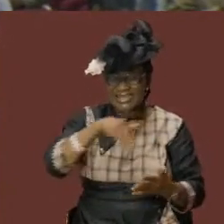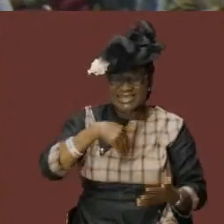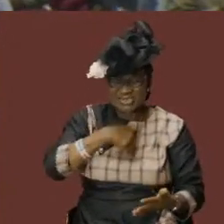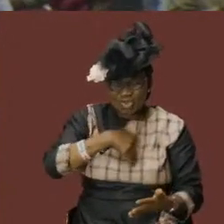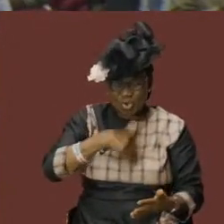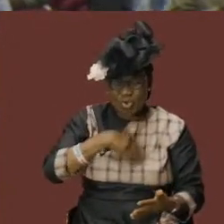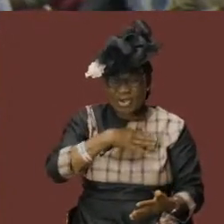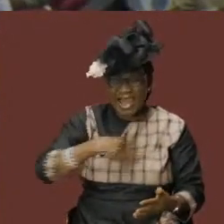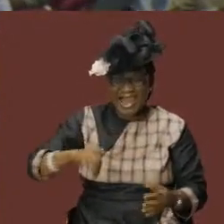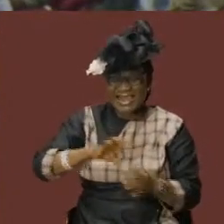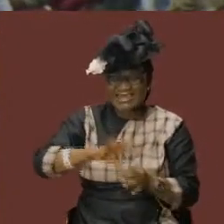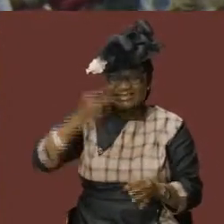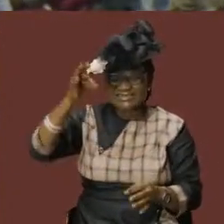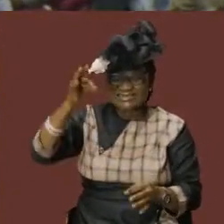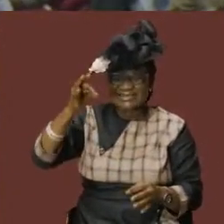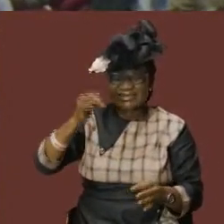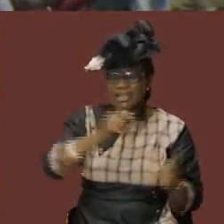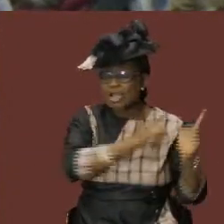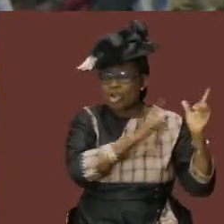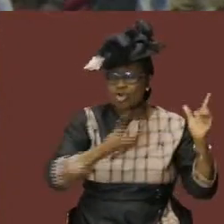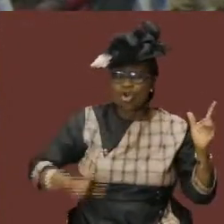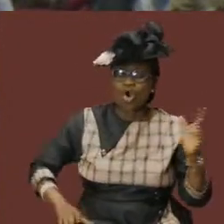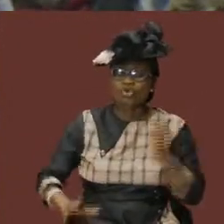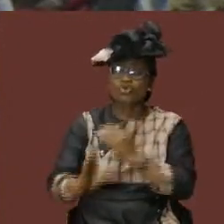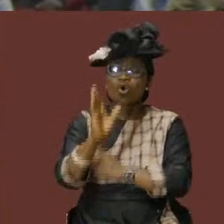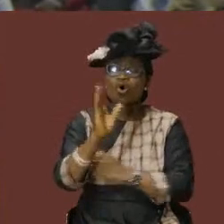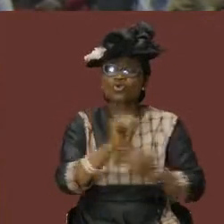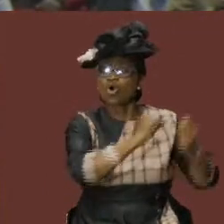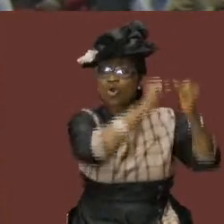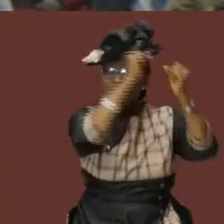Lord God Almighty, even tonight,